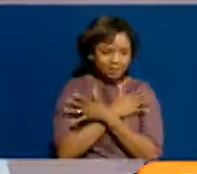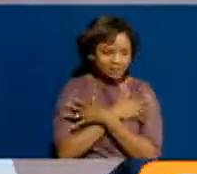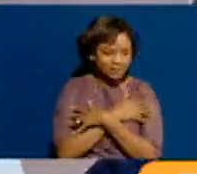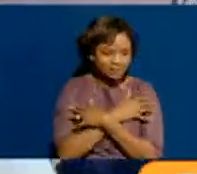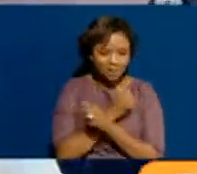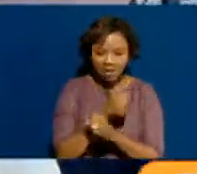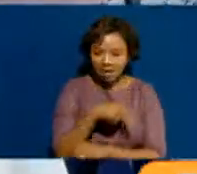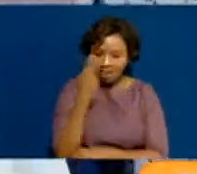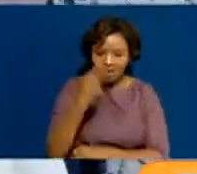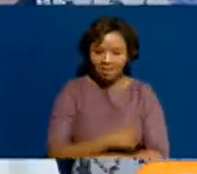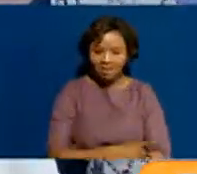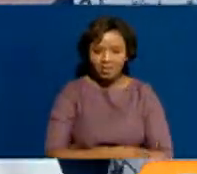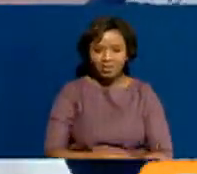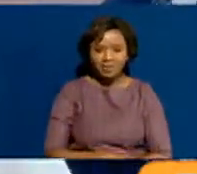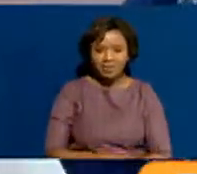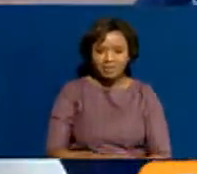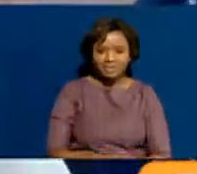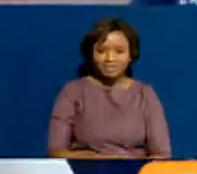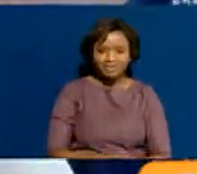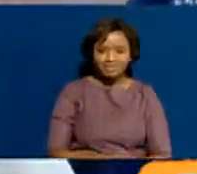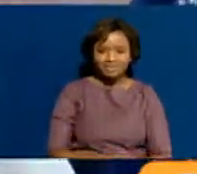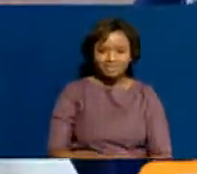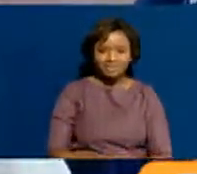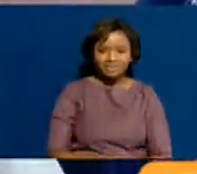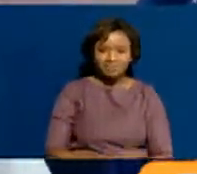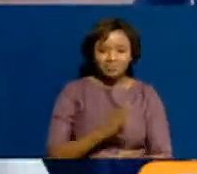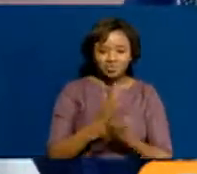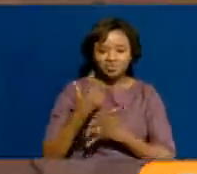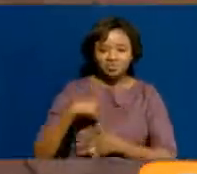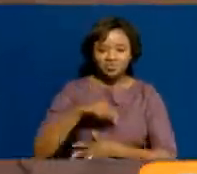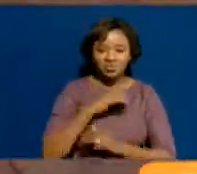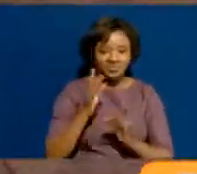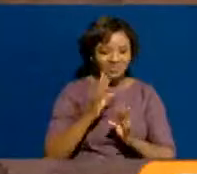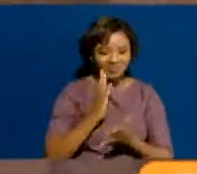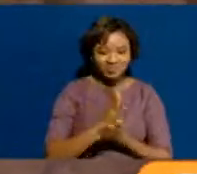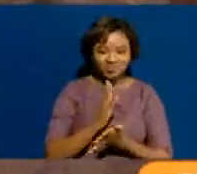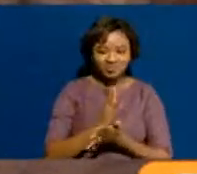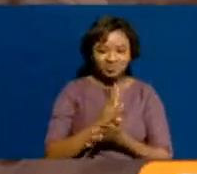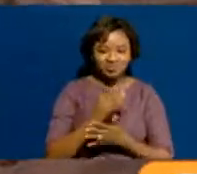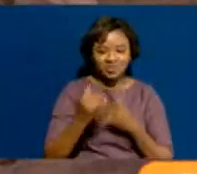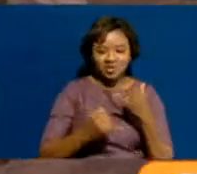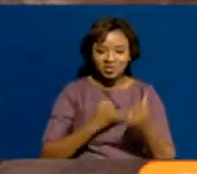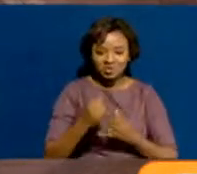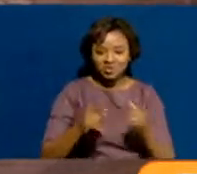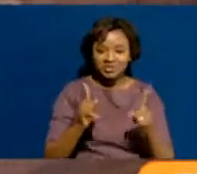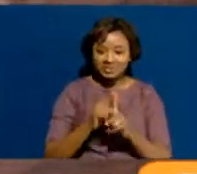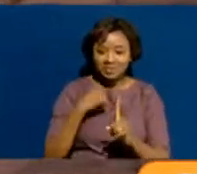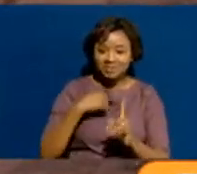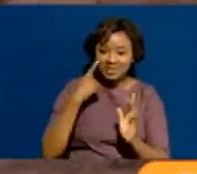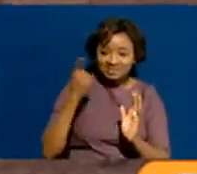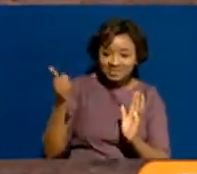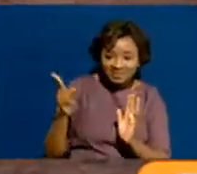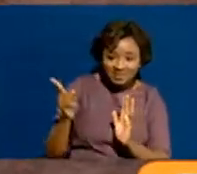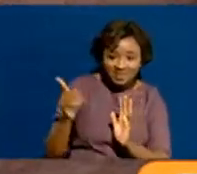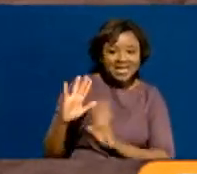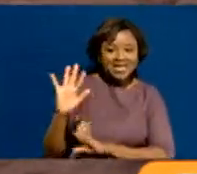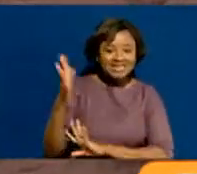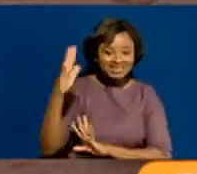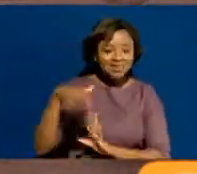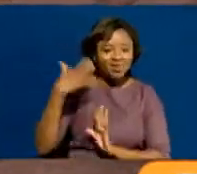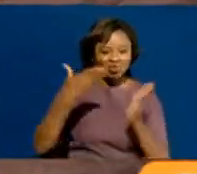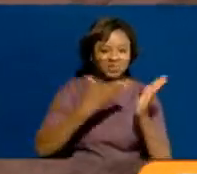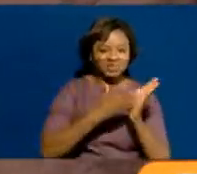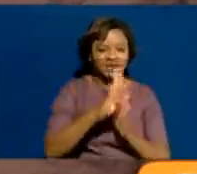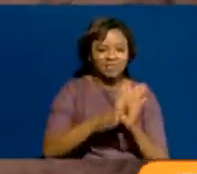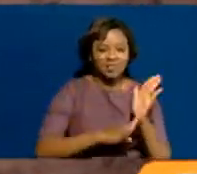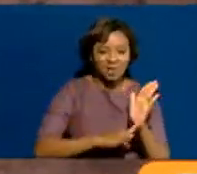breeze on top of the mountain. But we have really enjoyed. I've seen a sycamore tree, which I always read in the Bible. I've seen Mount